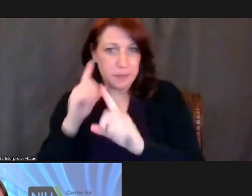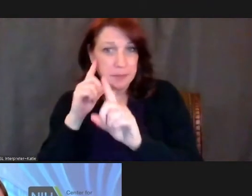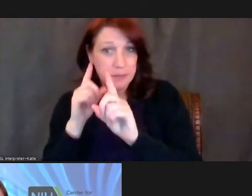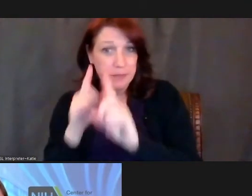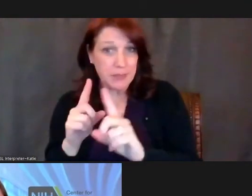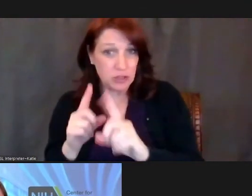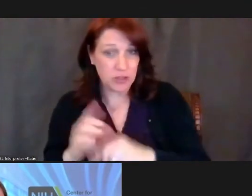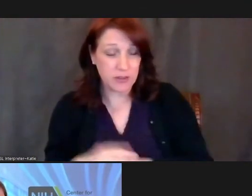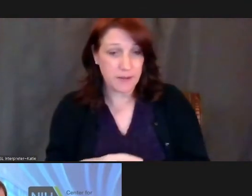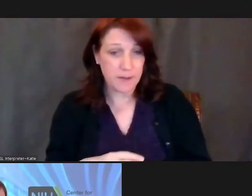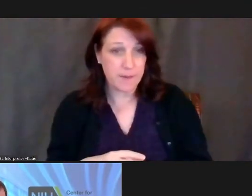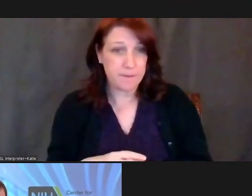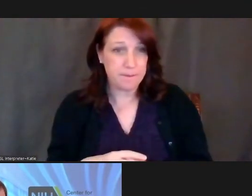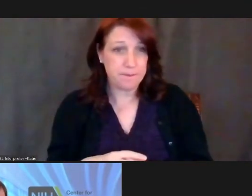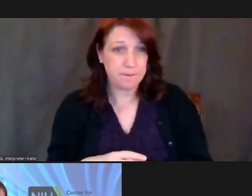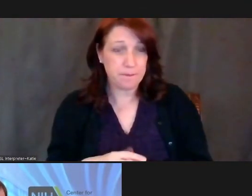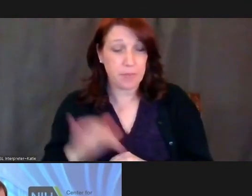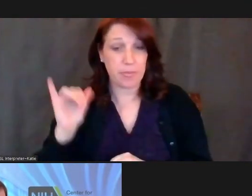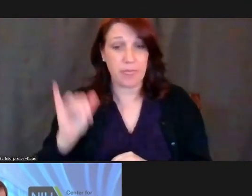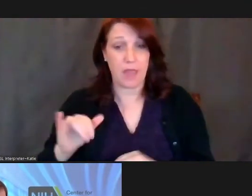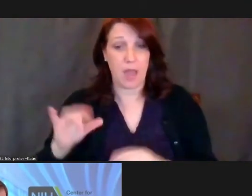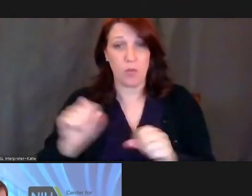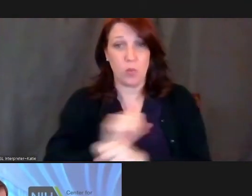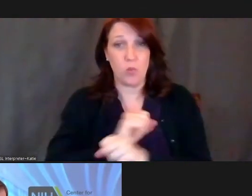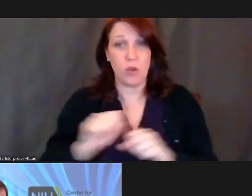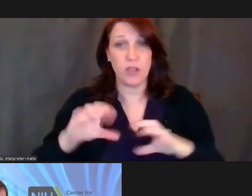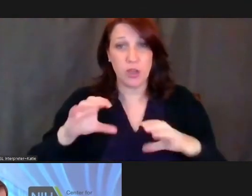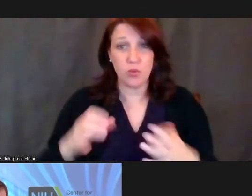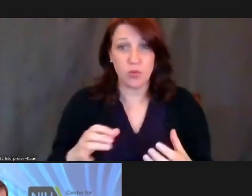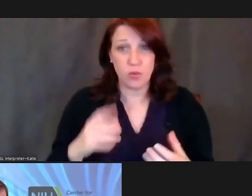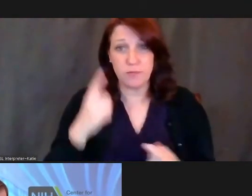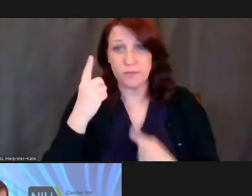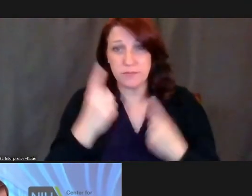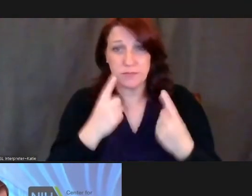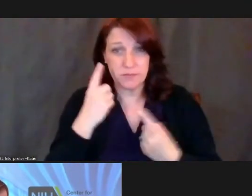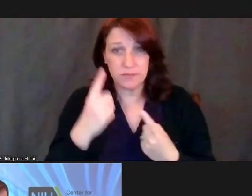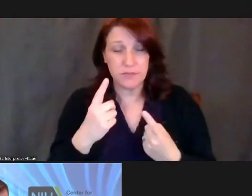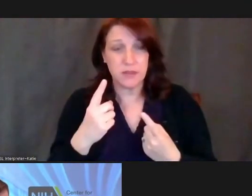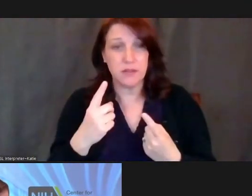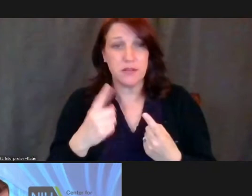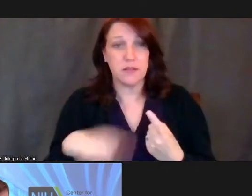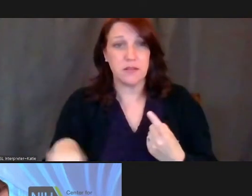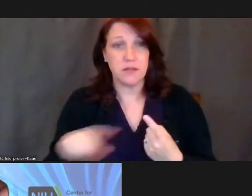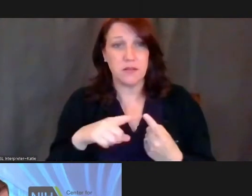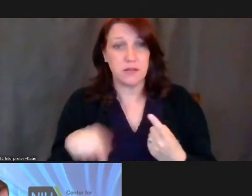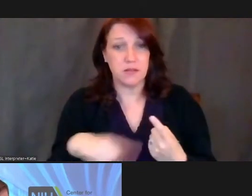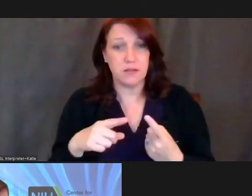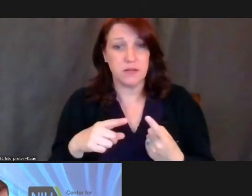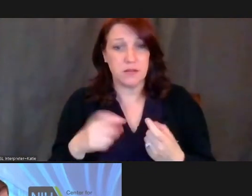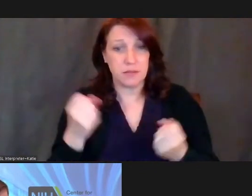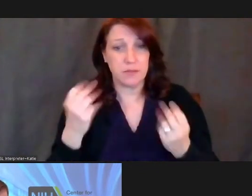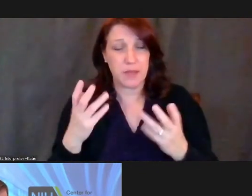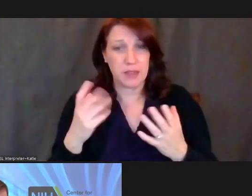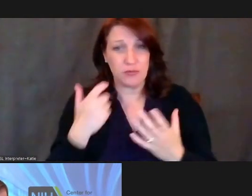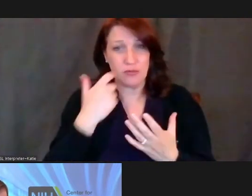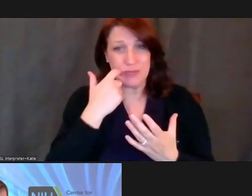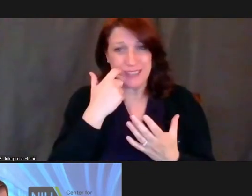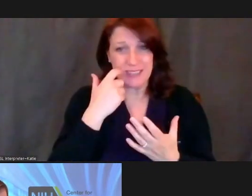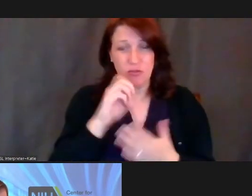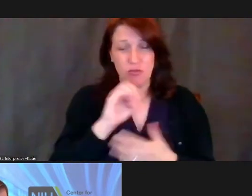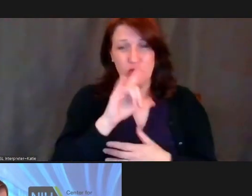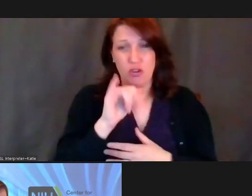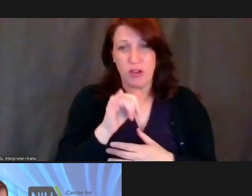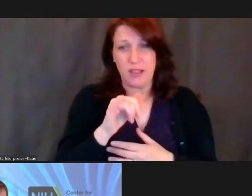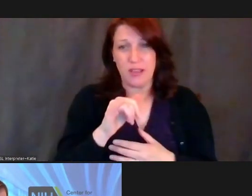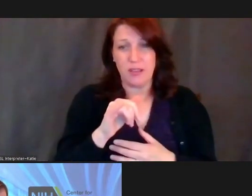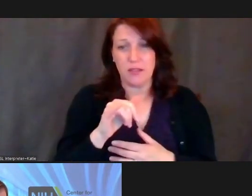And that particular working group contained a number of recent early career